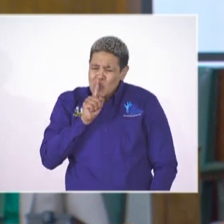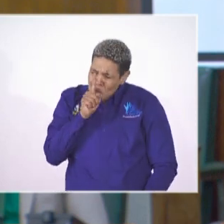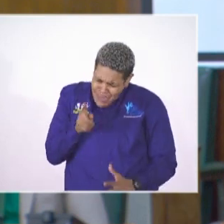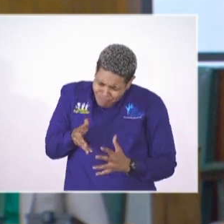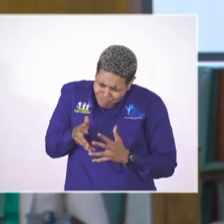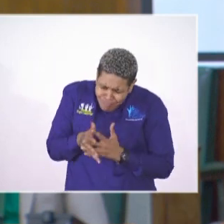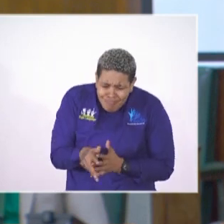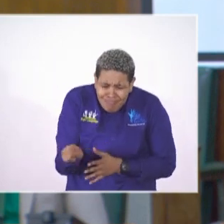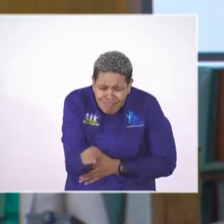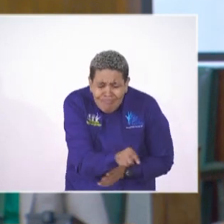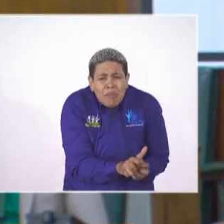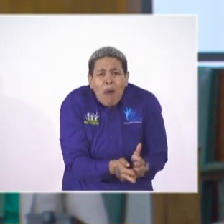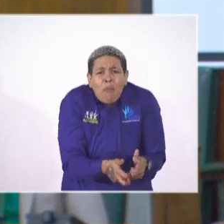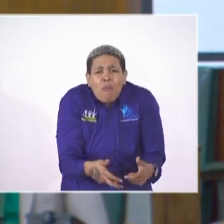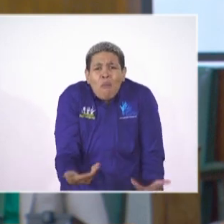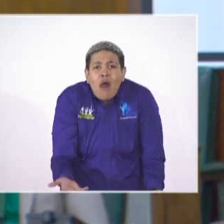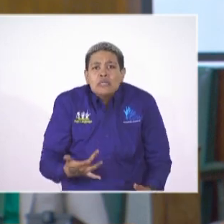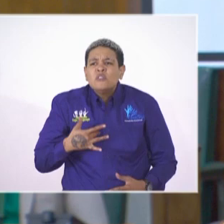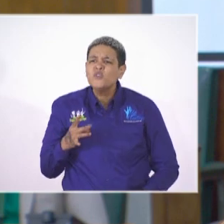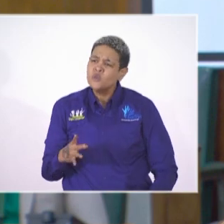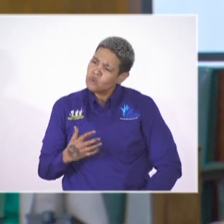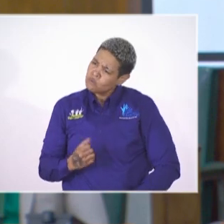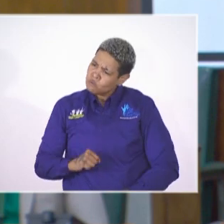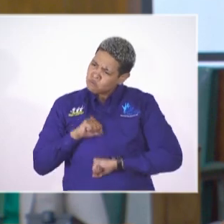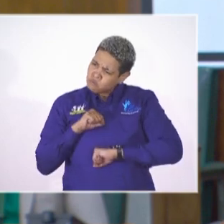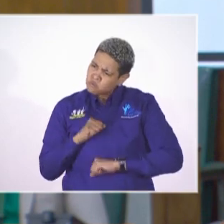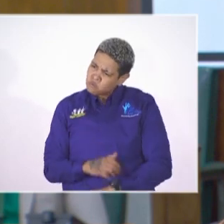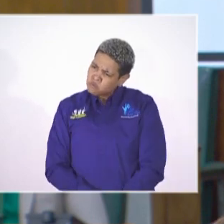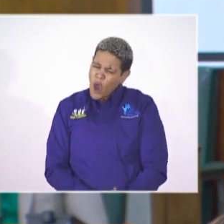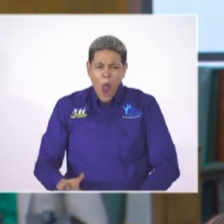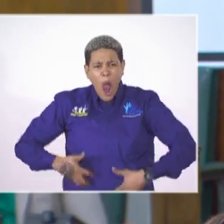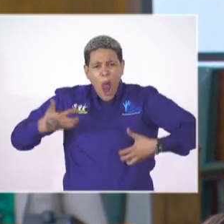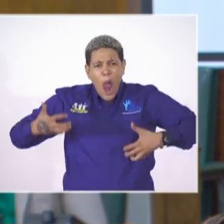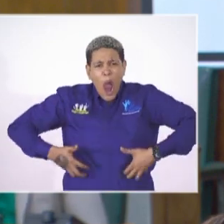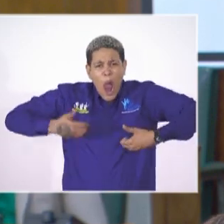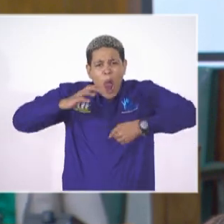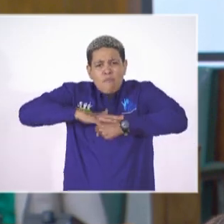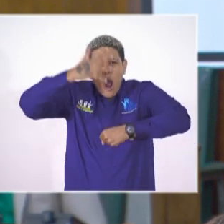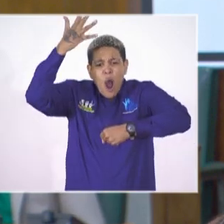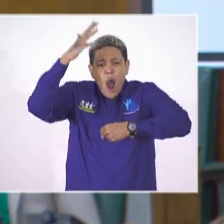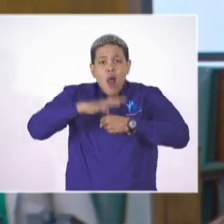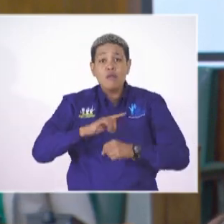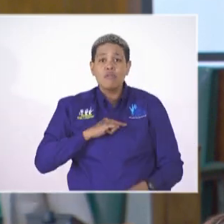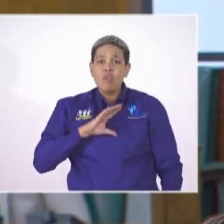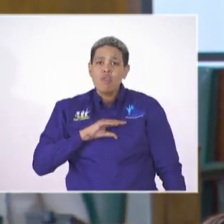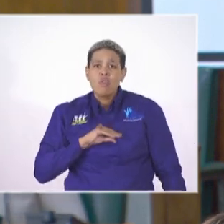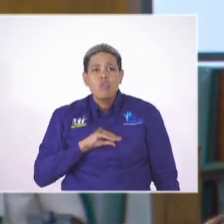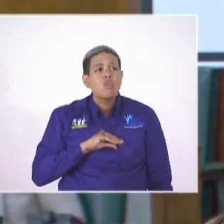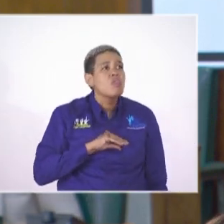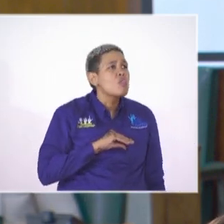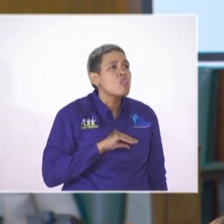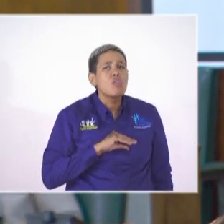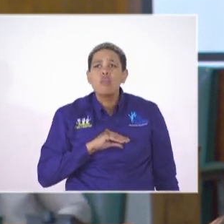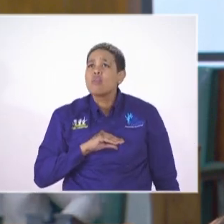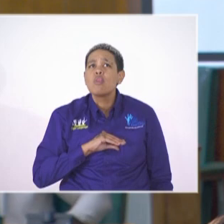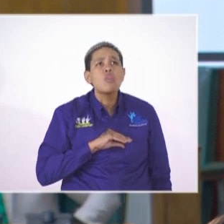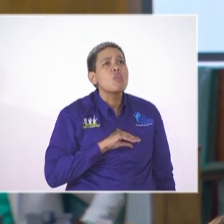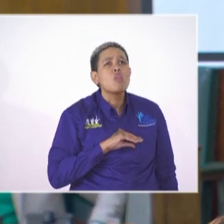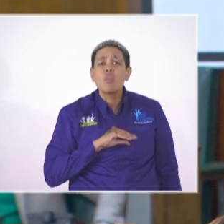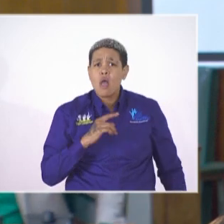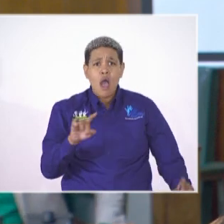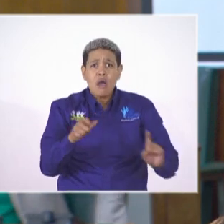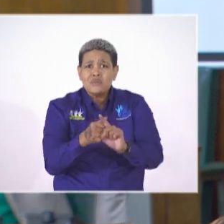problem of hate, of aggression, of low self-esteem, of inability